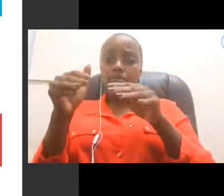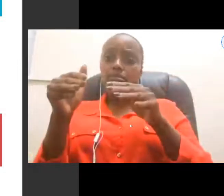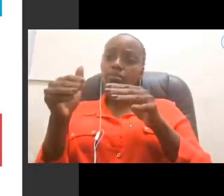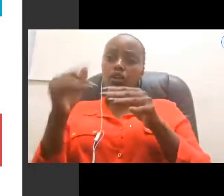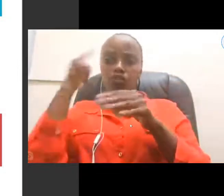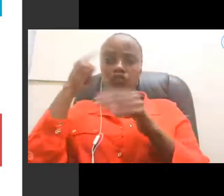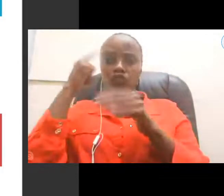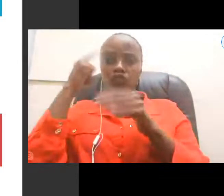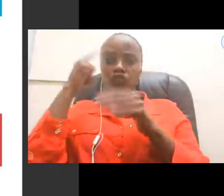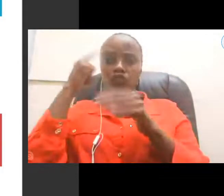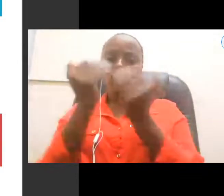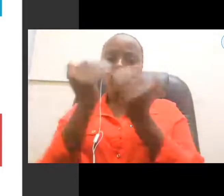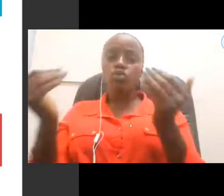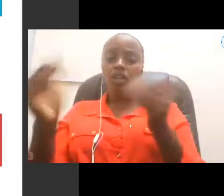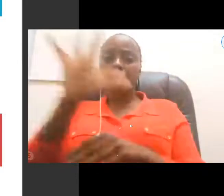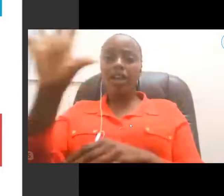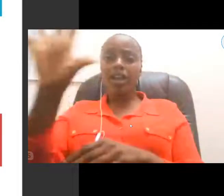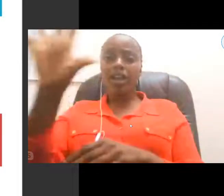slide, Jennifer?